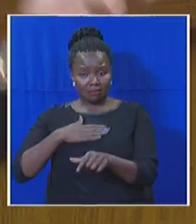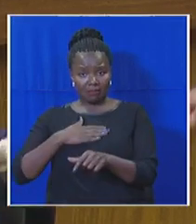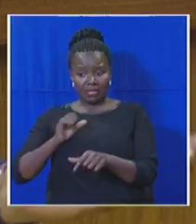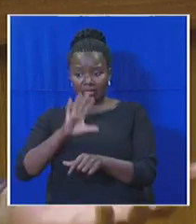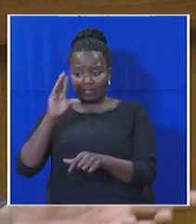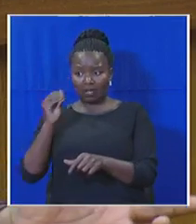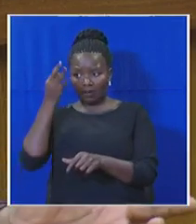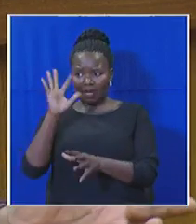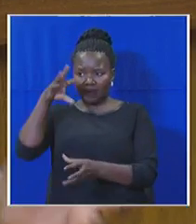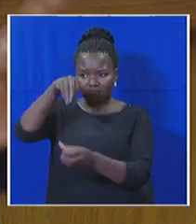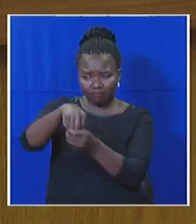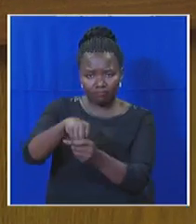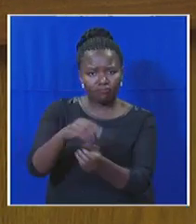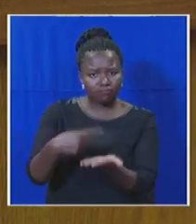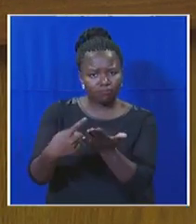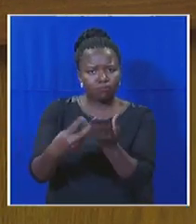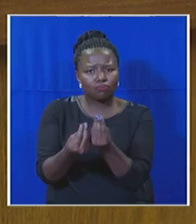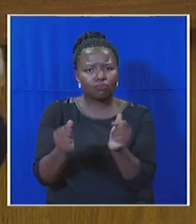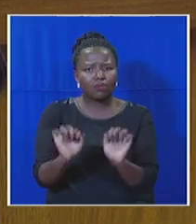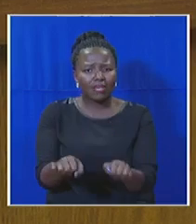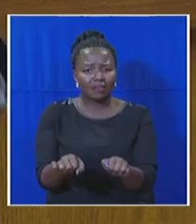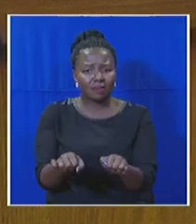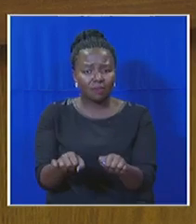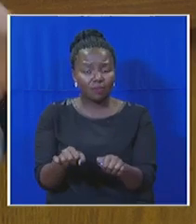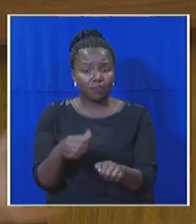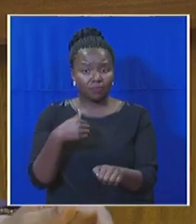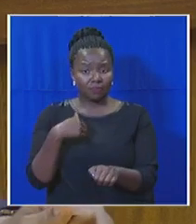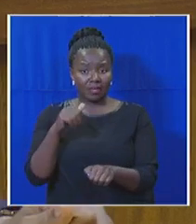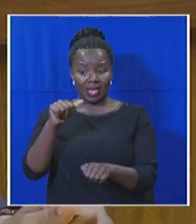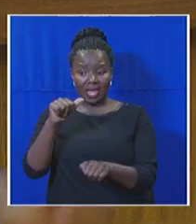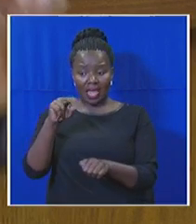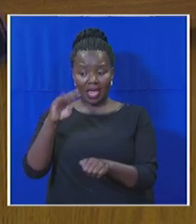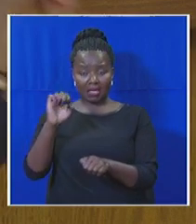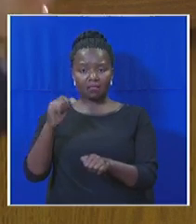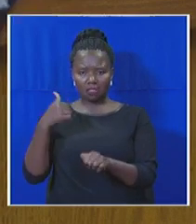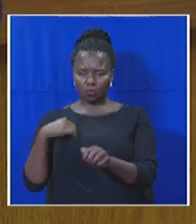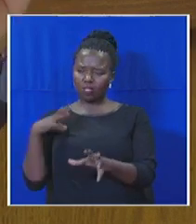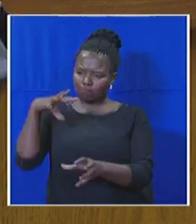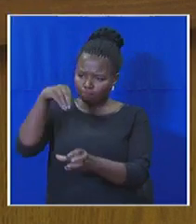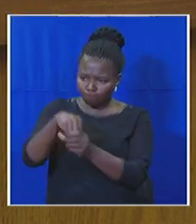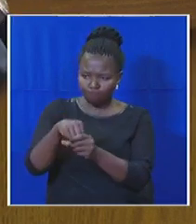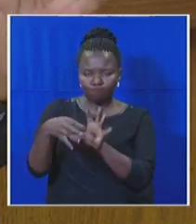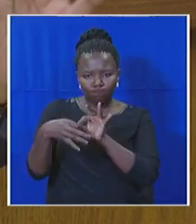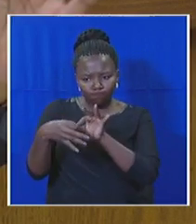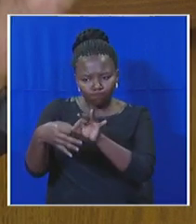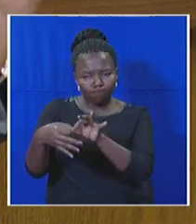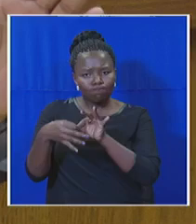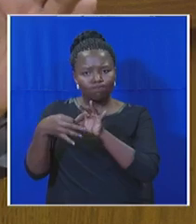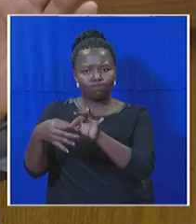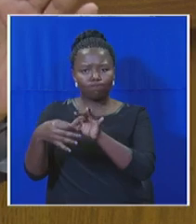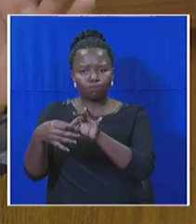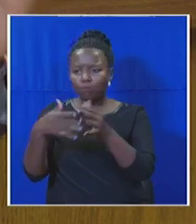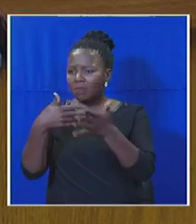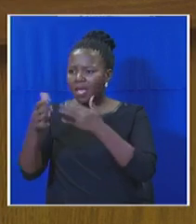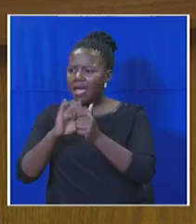find a solution. And the ANC will never stop working on people, whatever views they